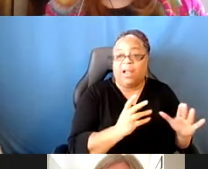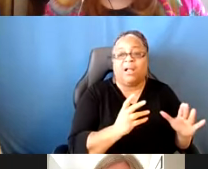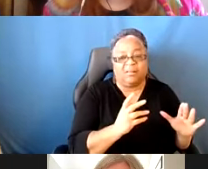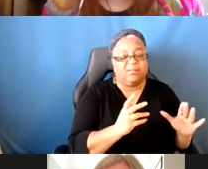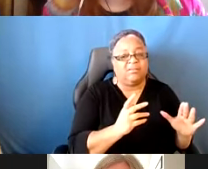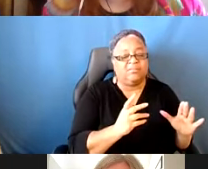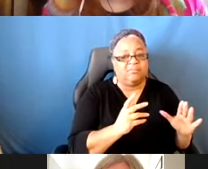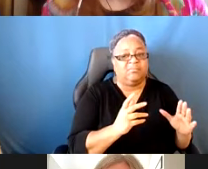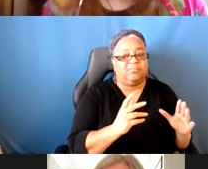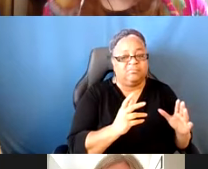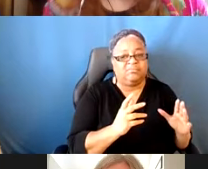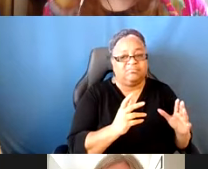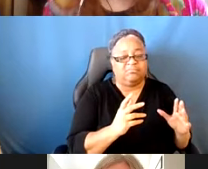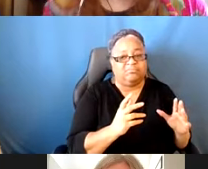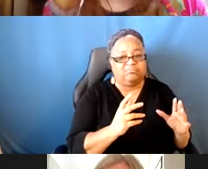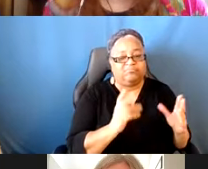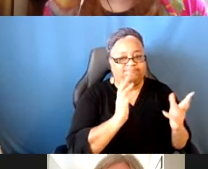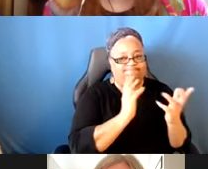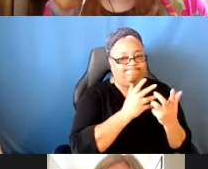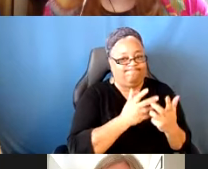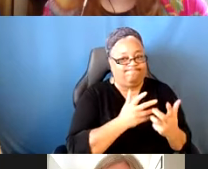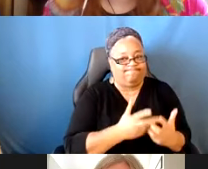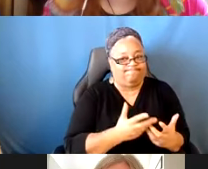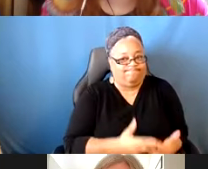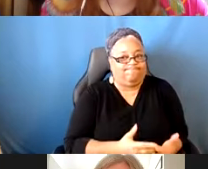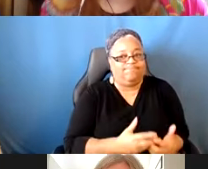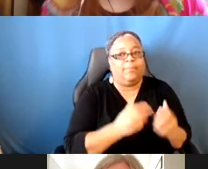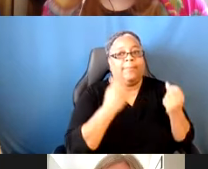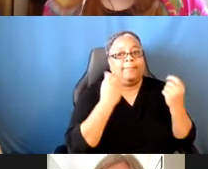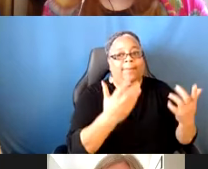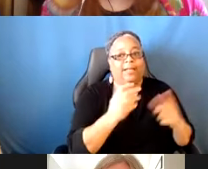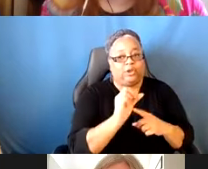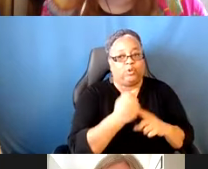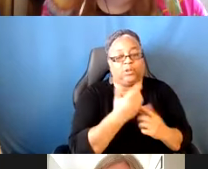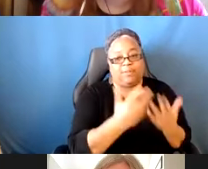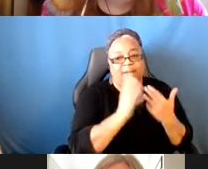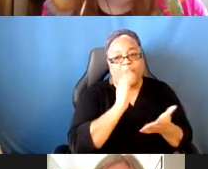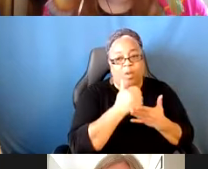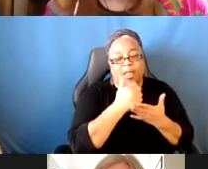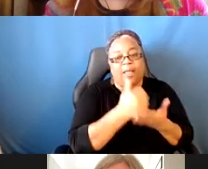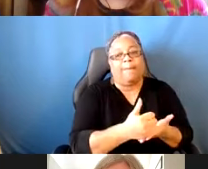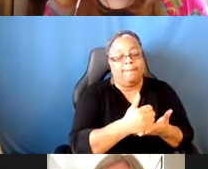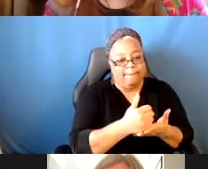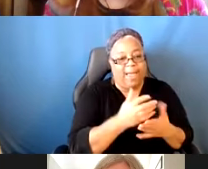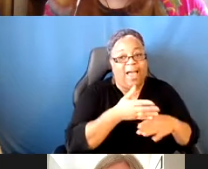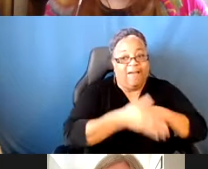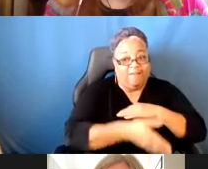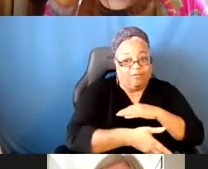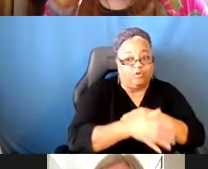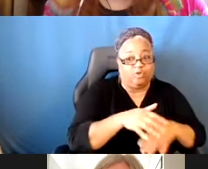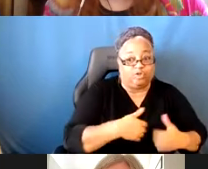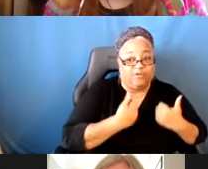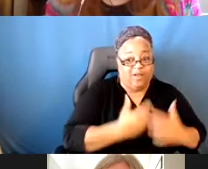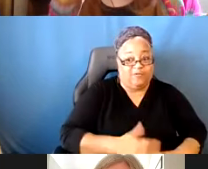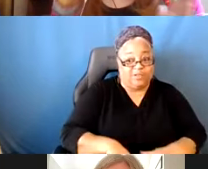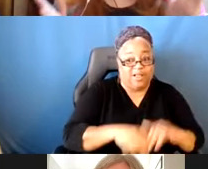I've ever seen out there. So that might be more useful for survivors after they've left. Women's